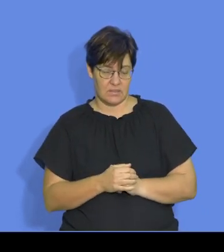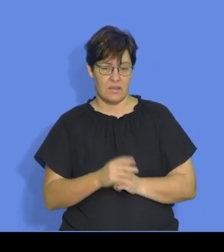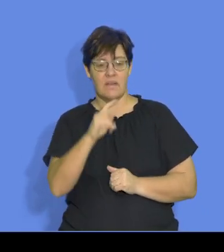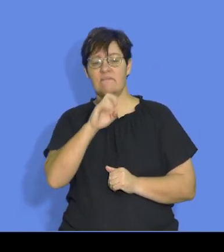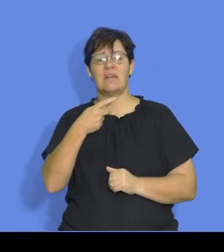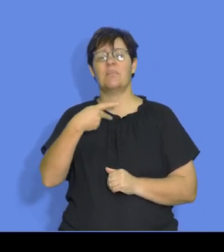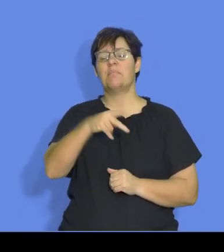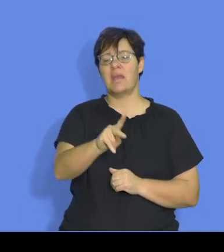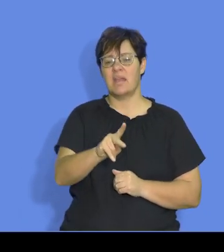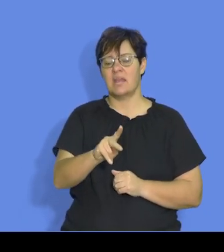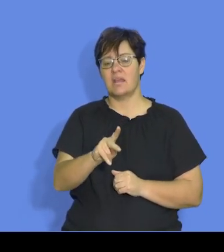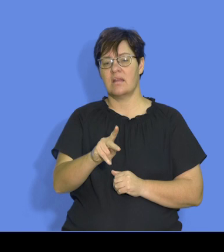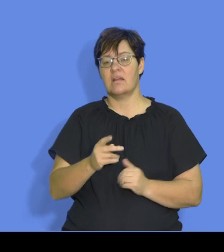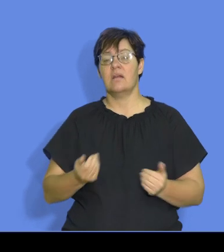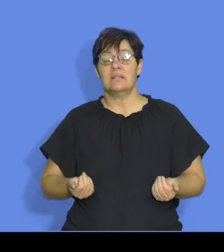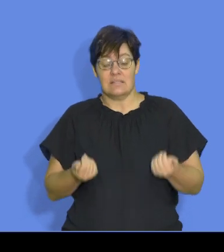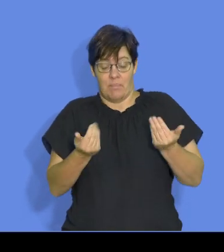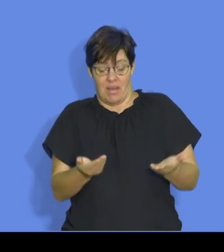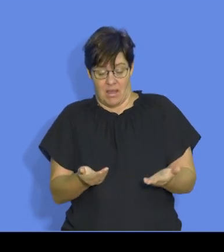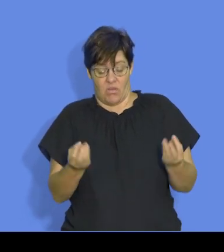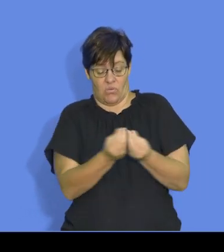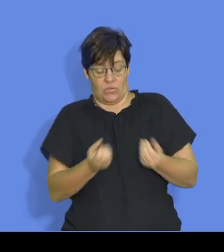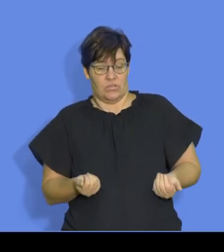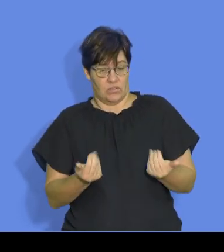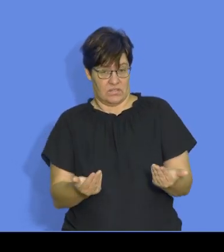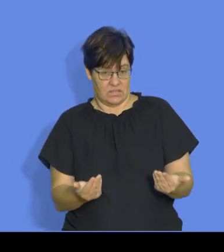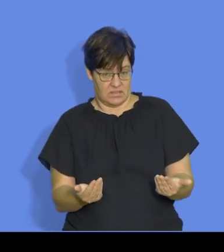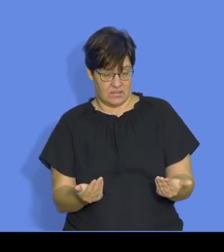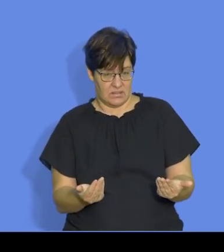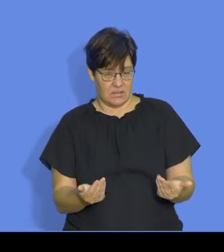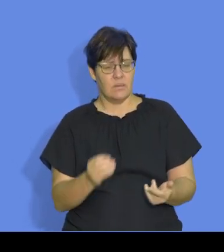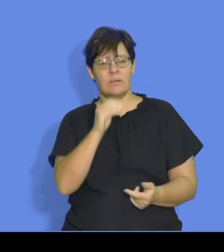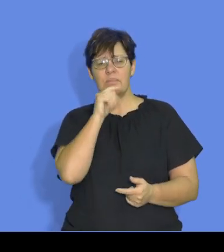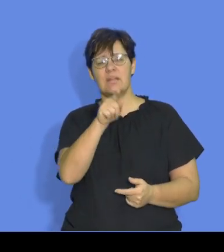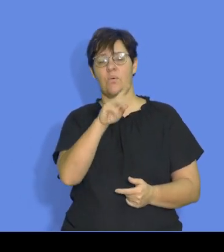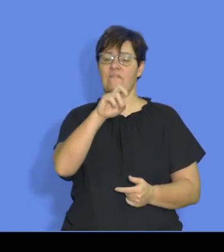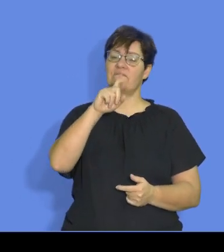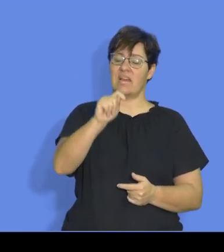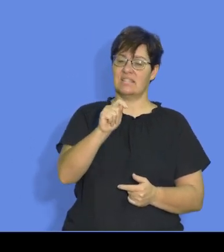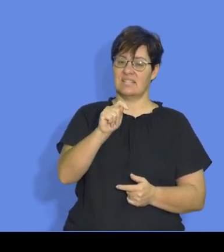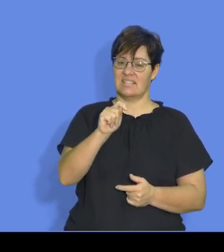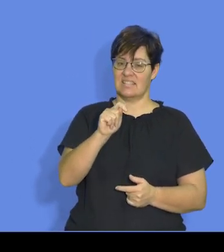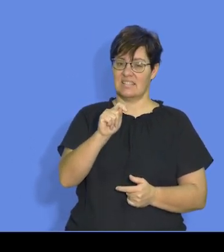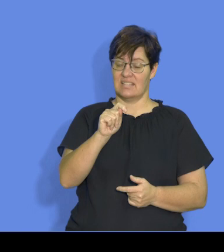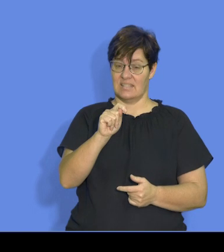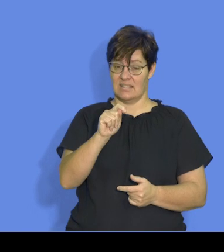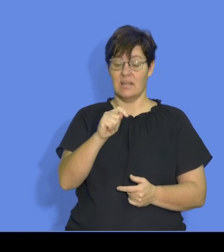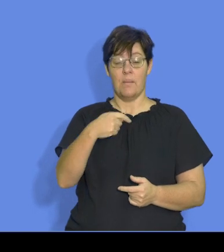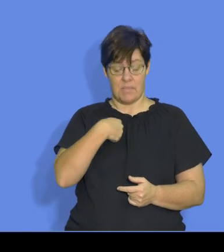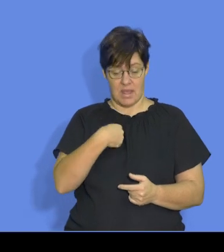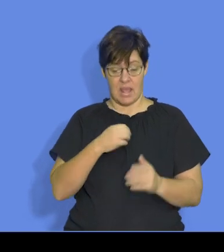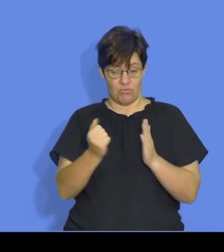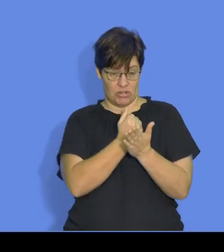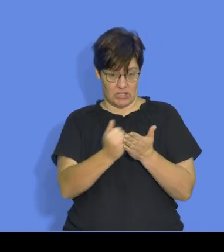is paid on the supply of goods and services. That means if you are a VAT vendor and if you're buying goods, you're going to